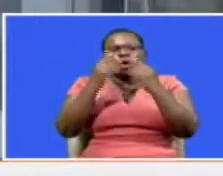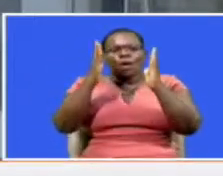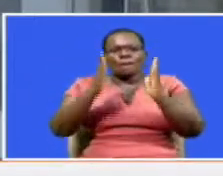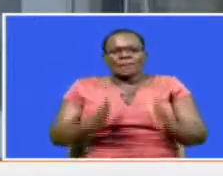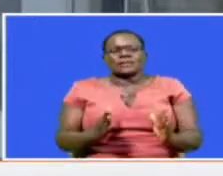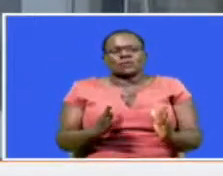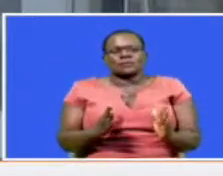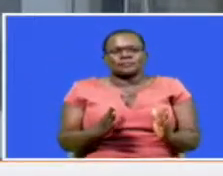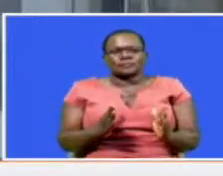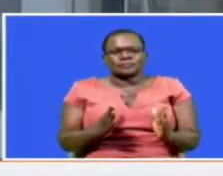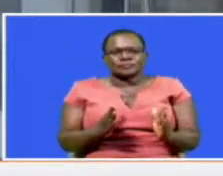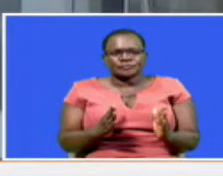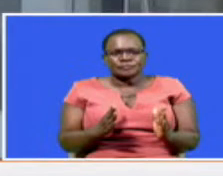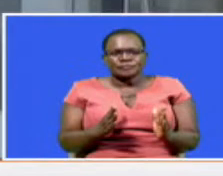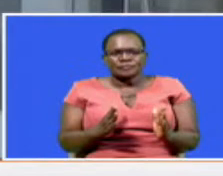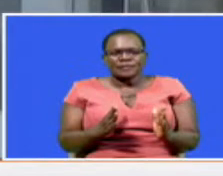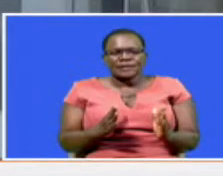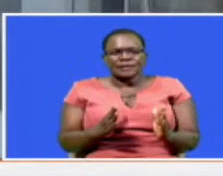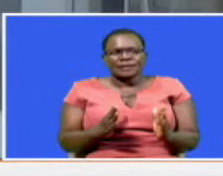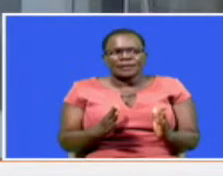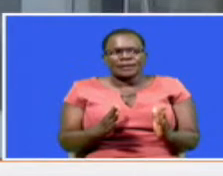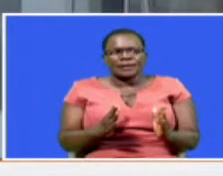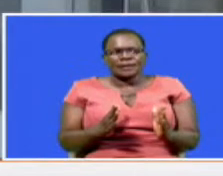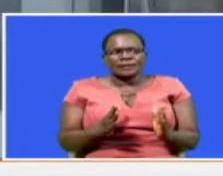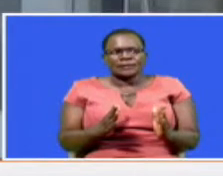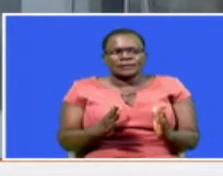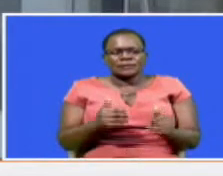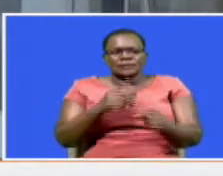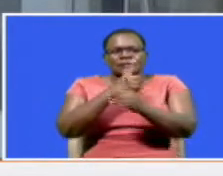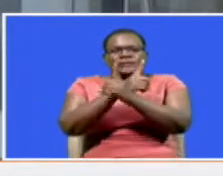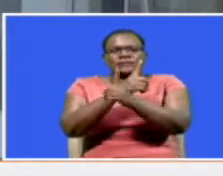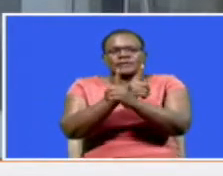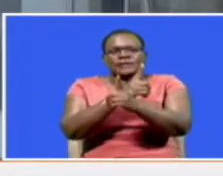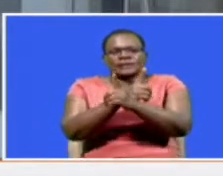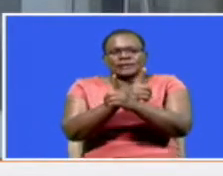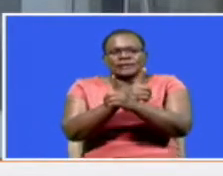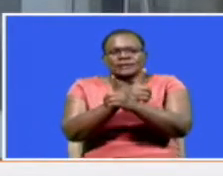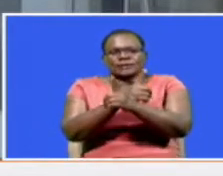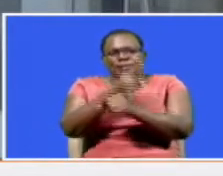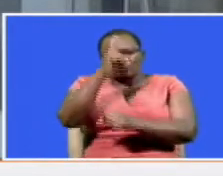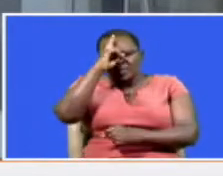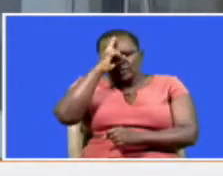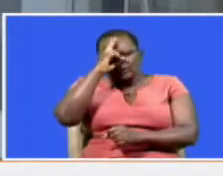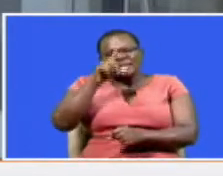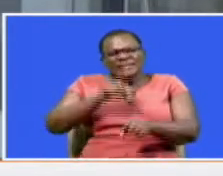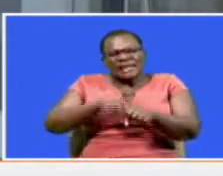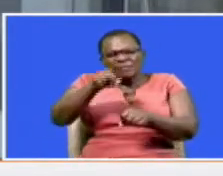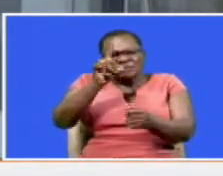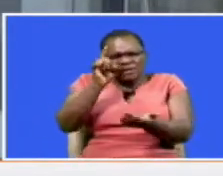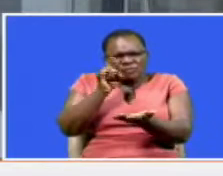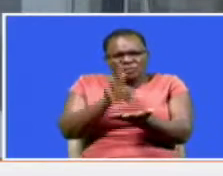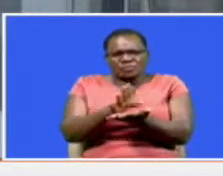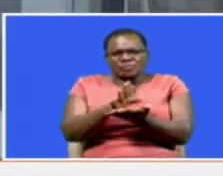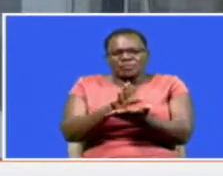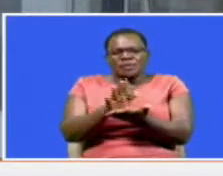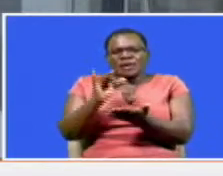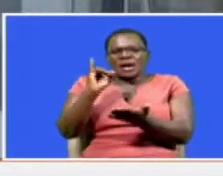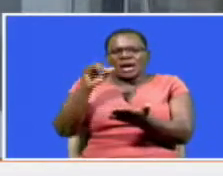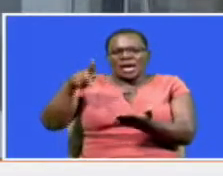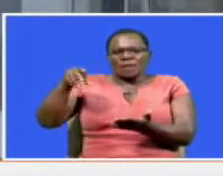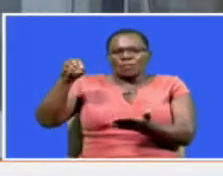Dr. Resila Anyango has, however, defended the police service, saying that at the time Mudi was dropped, the administration